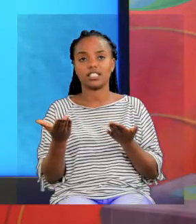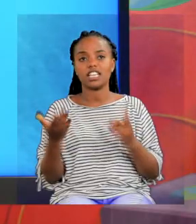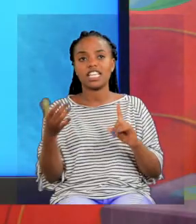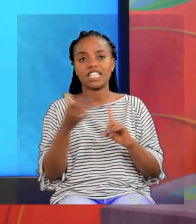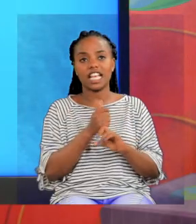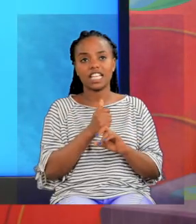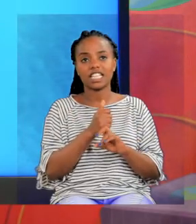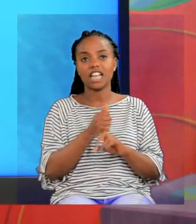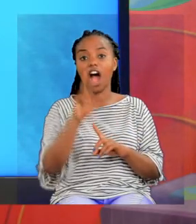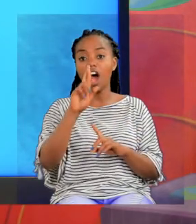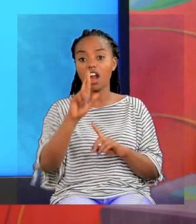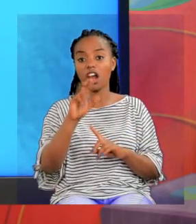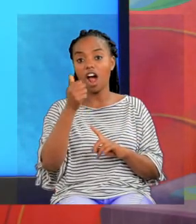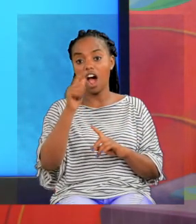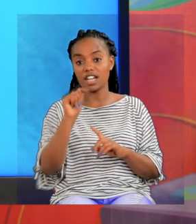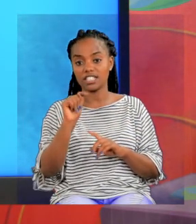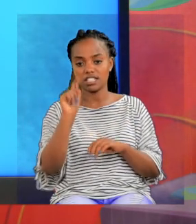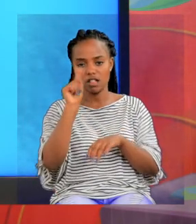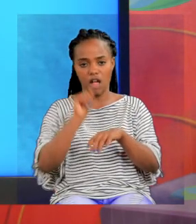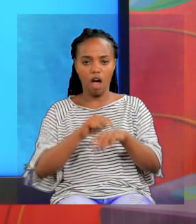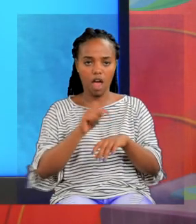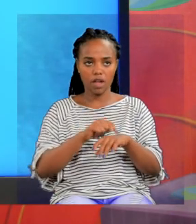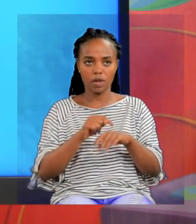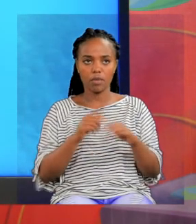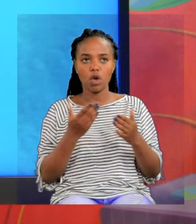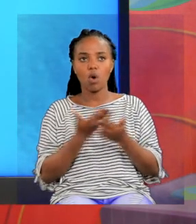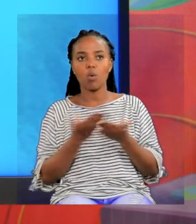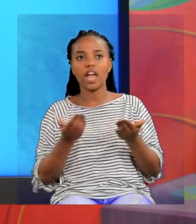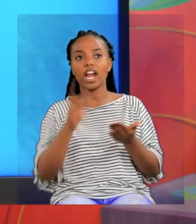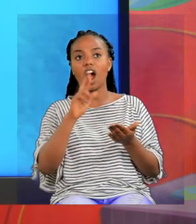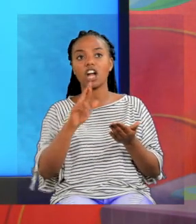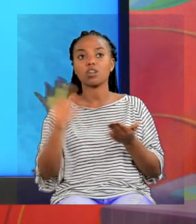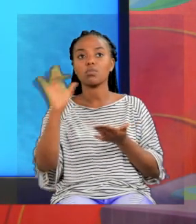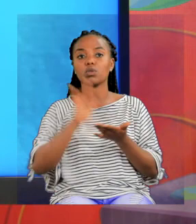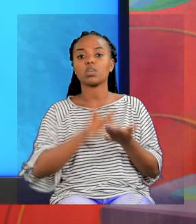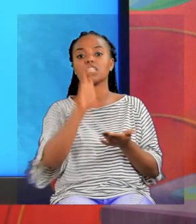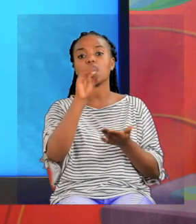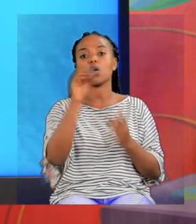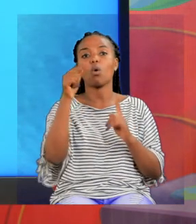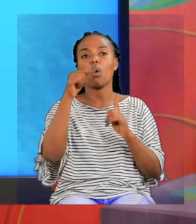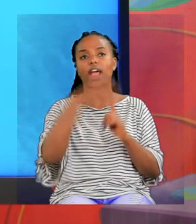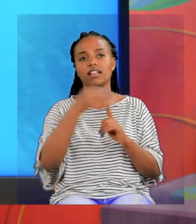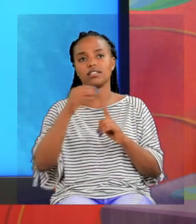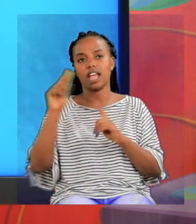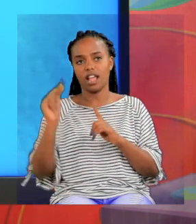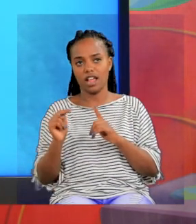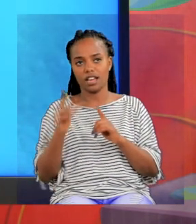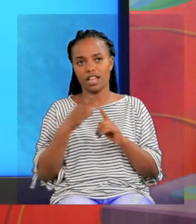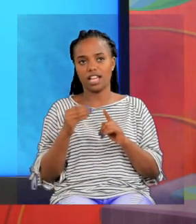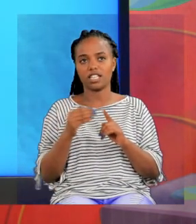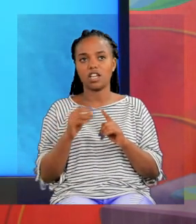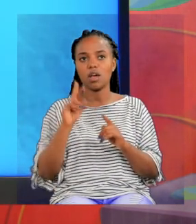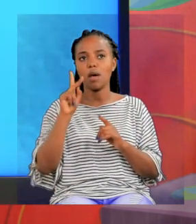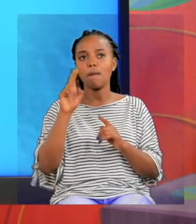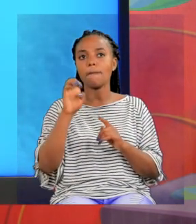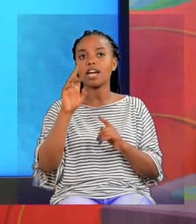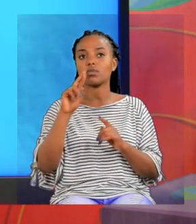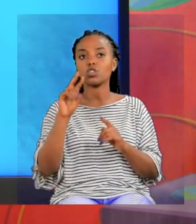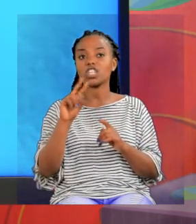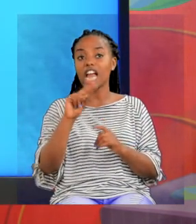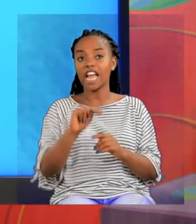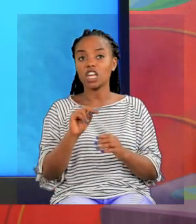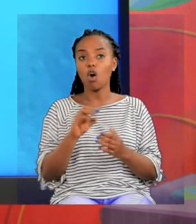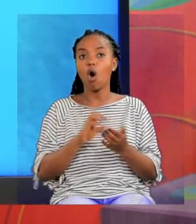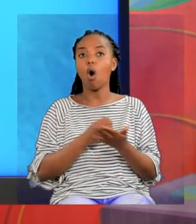taken R at a time, where R is between 0 and n, is the permutation of n